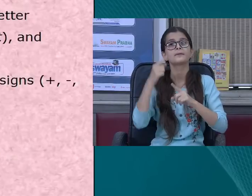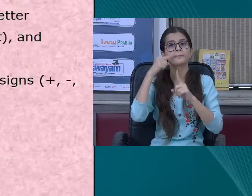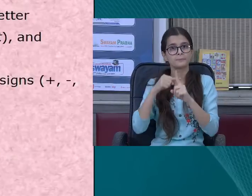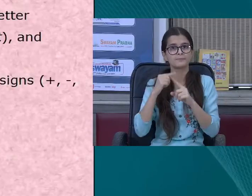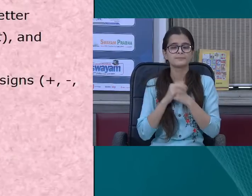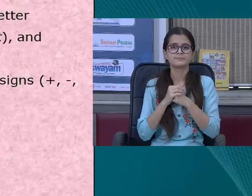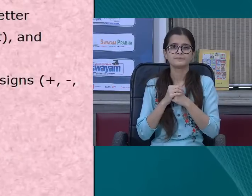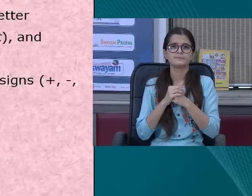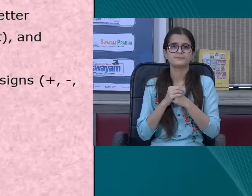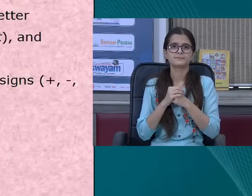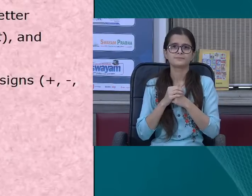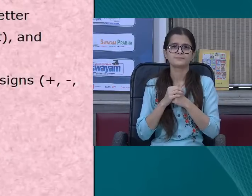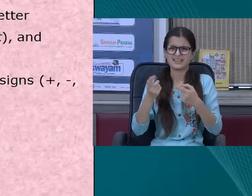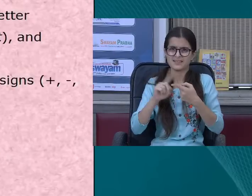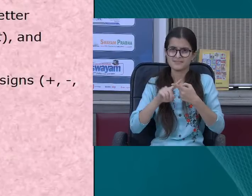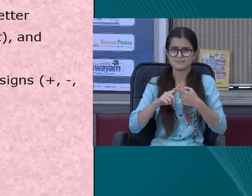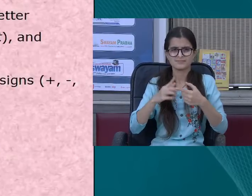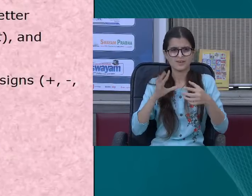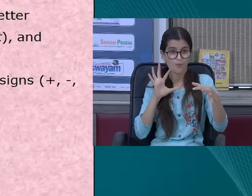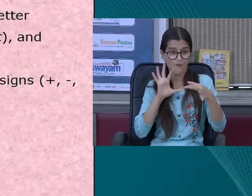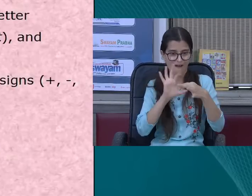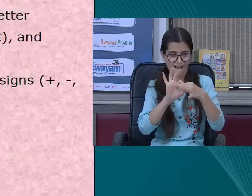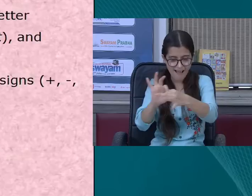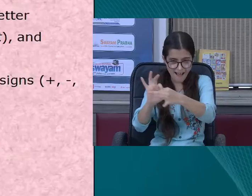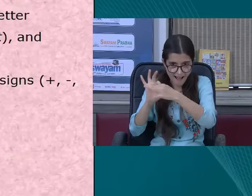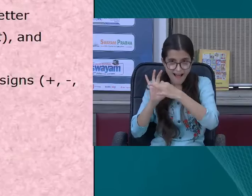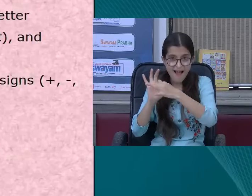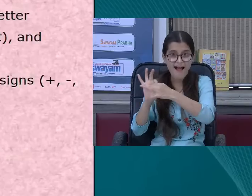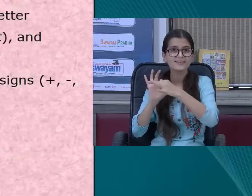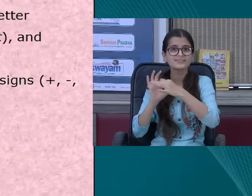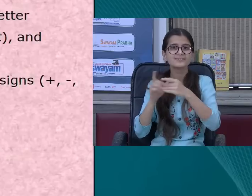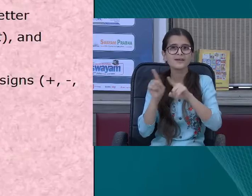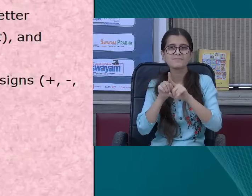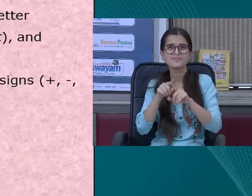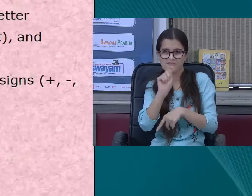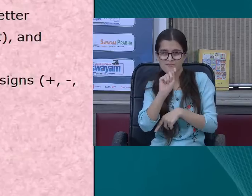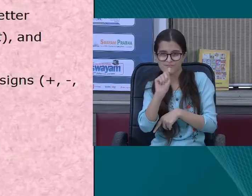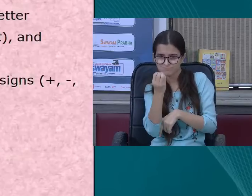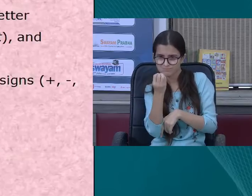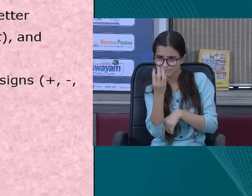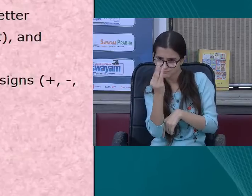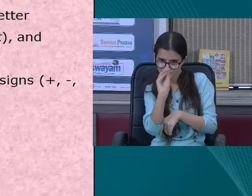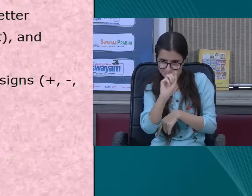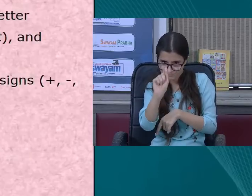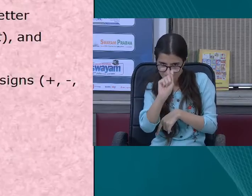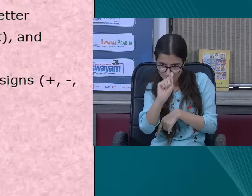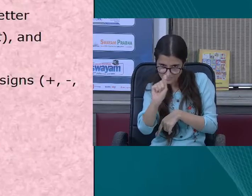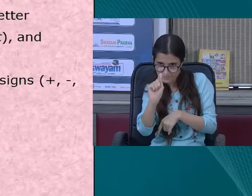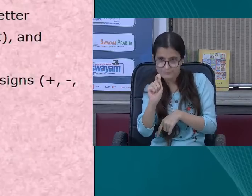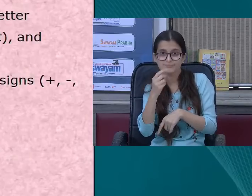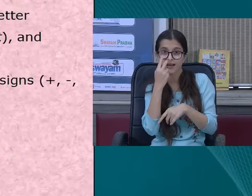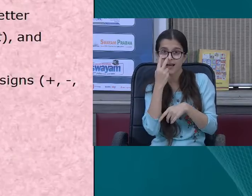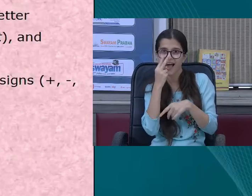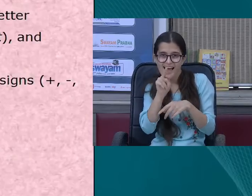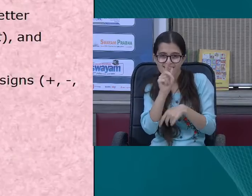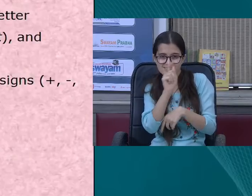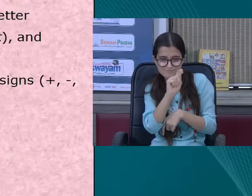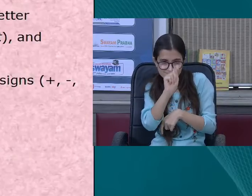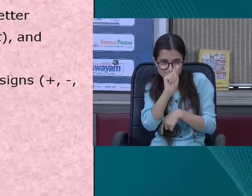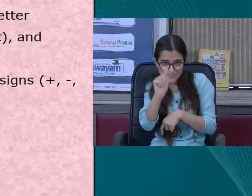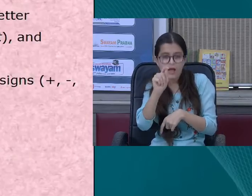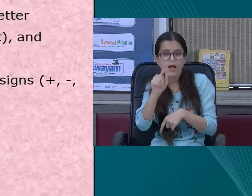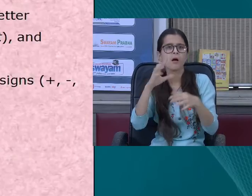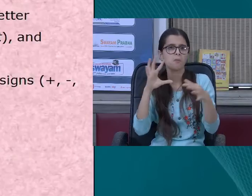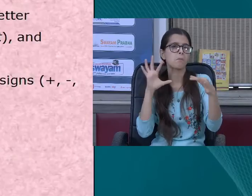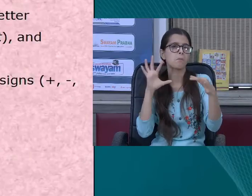poor coordination, particularly fine motor coordination. Sometimes that they get confused about surrounding